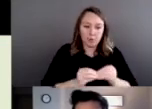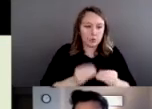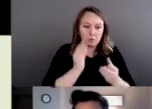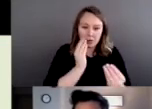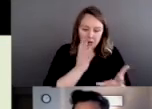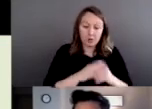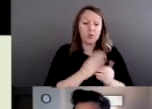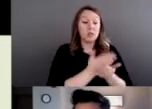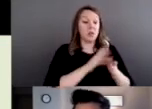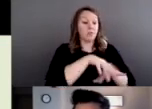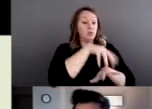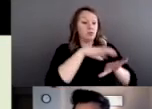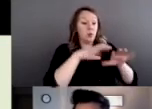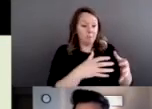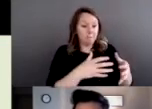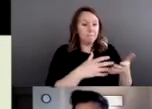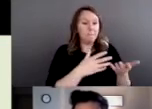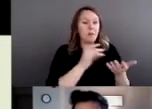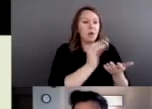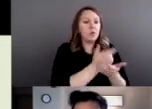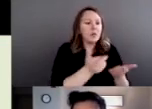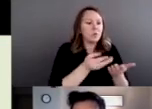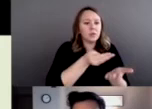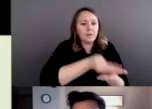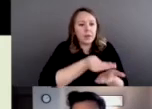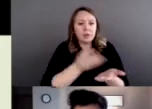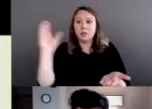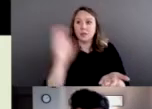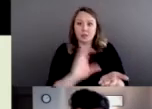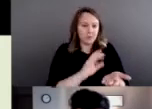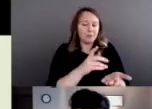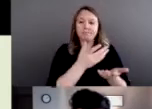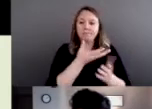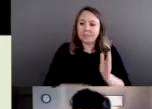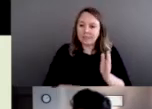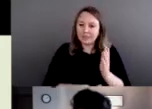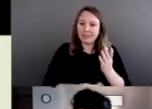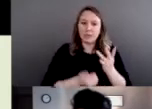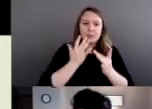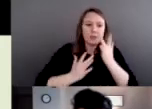lack funding and resources, and they just don't have these capabilities to collect this data.